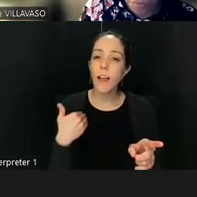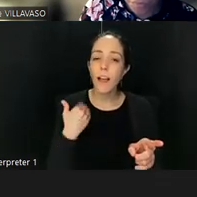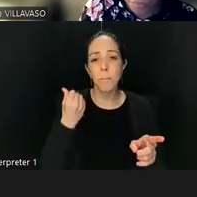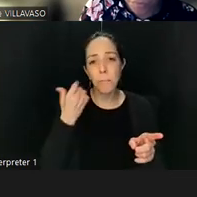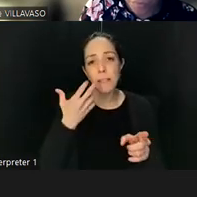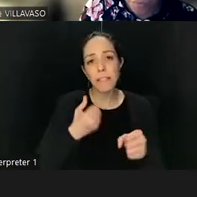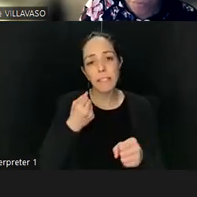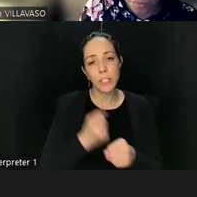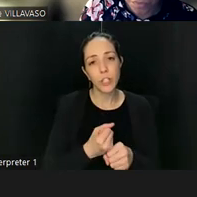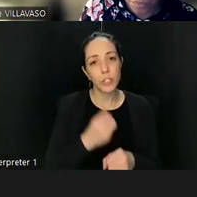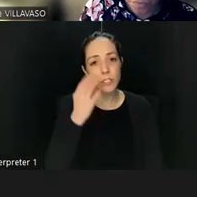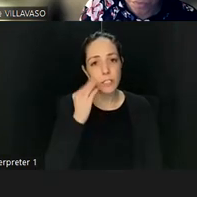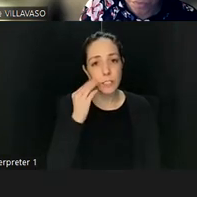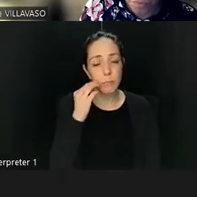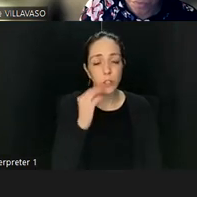experience,